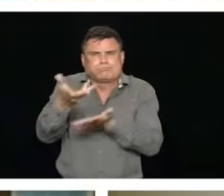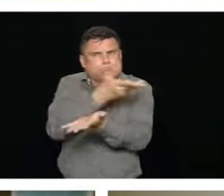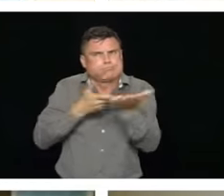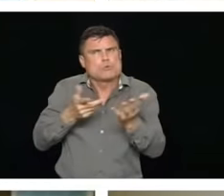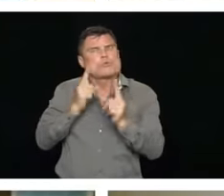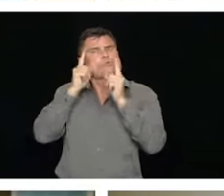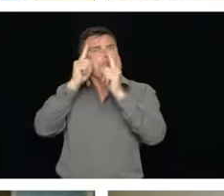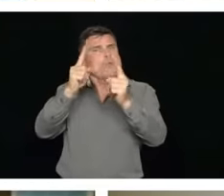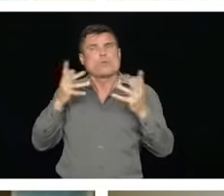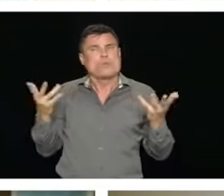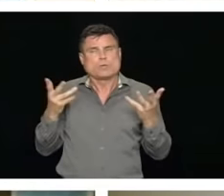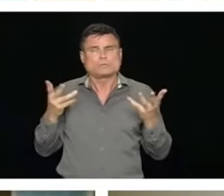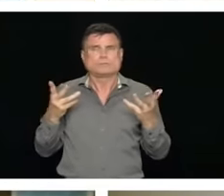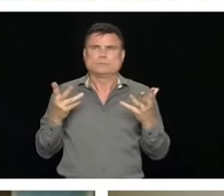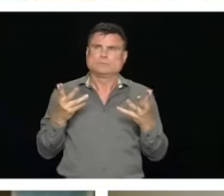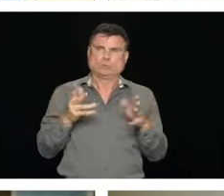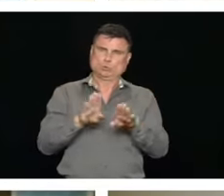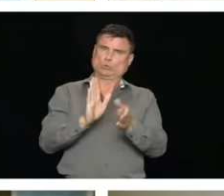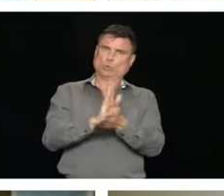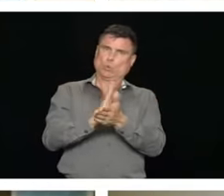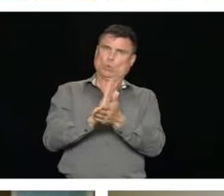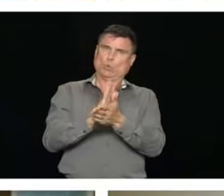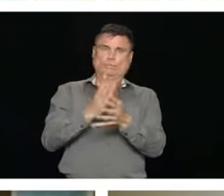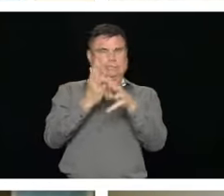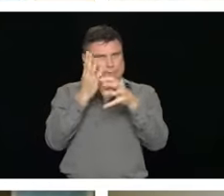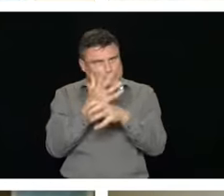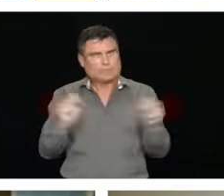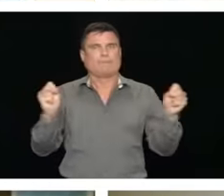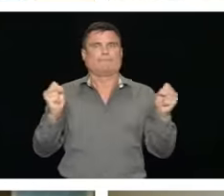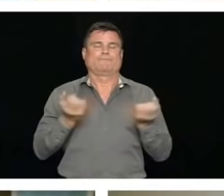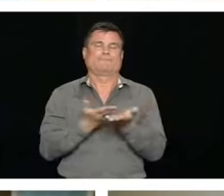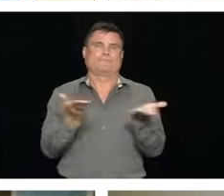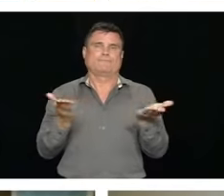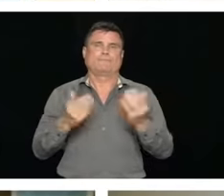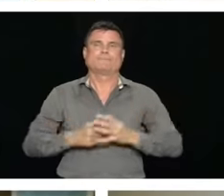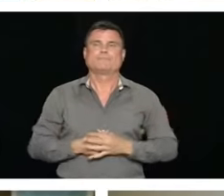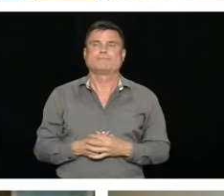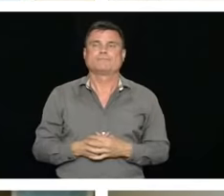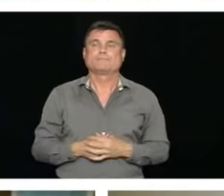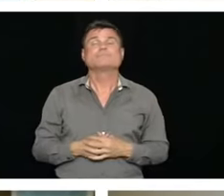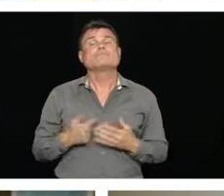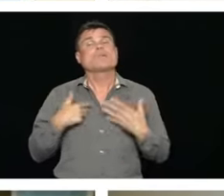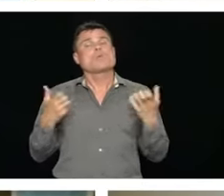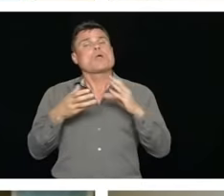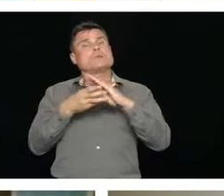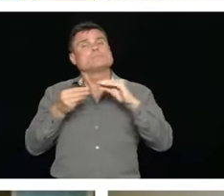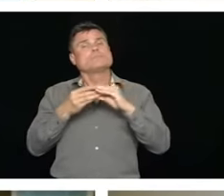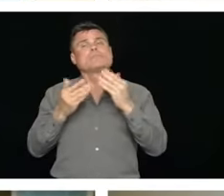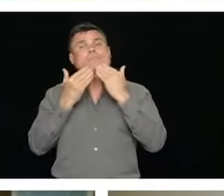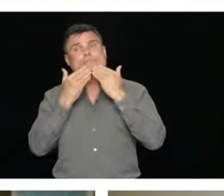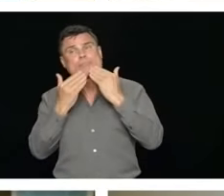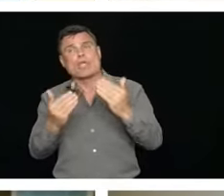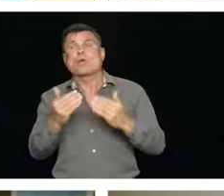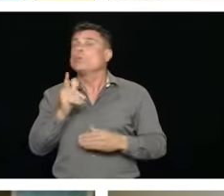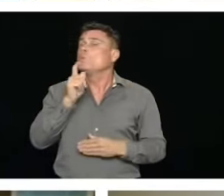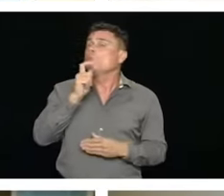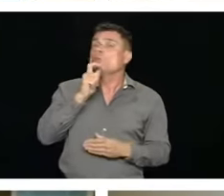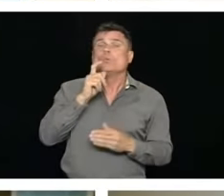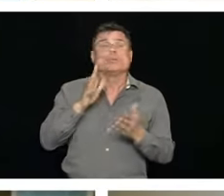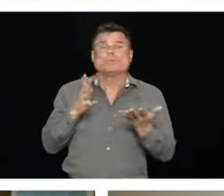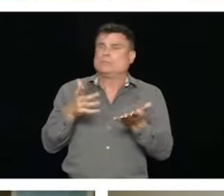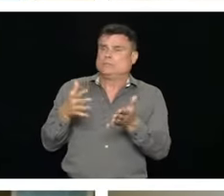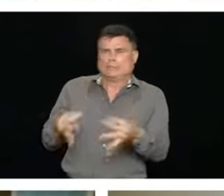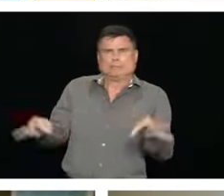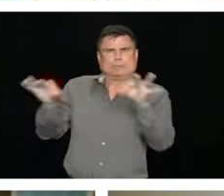frontline healthcare workers, all of our first responders, other essential workers who made tremendous sacrifices to keep British Columbians safe.